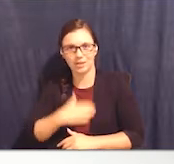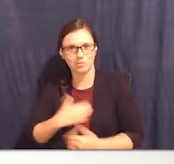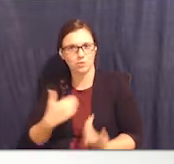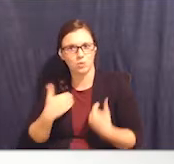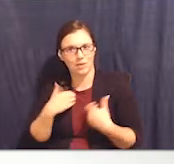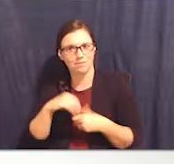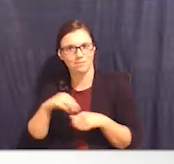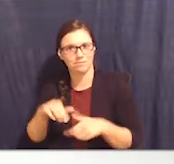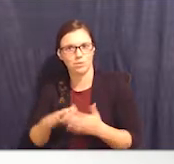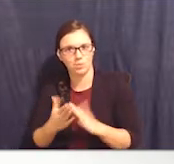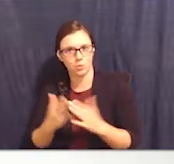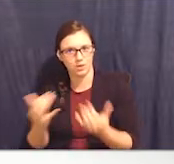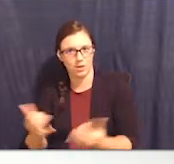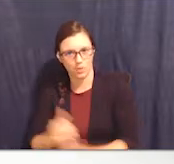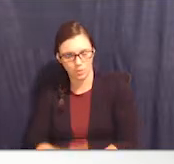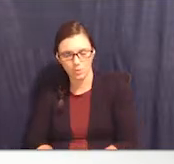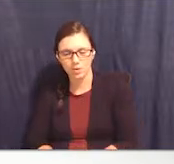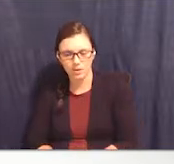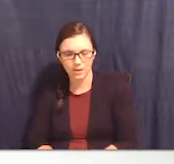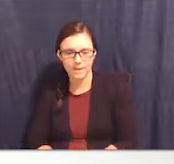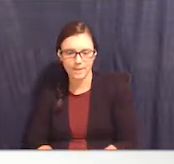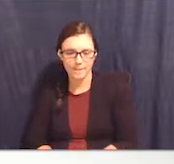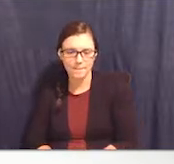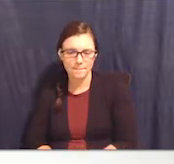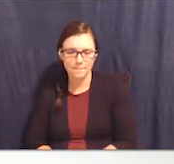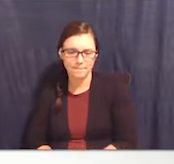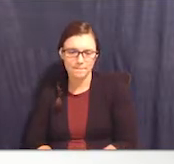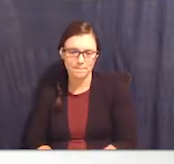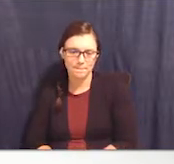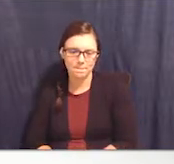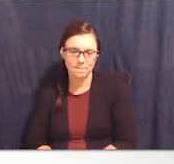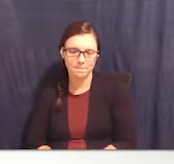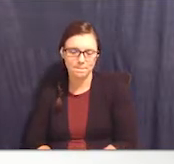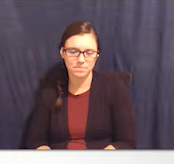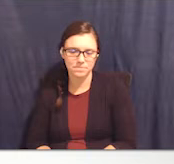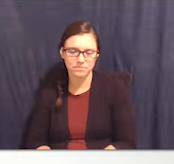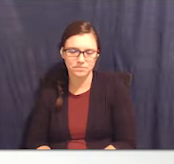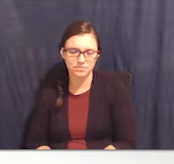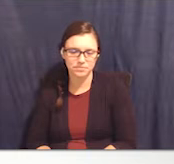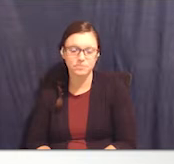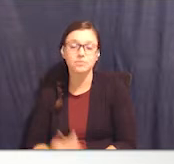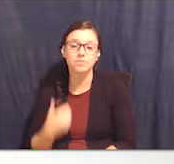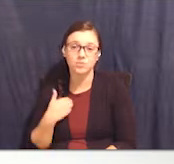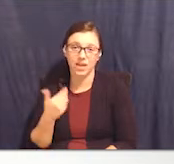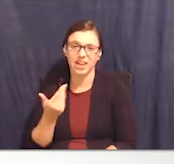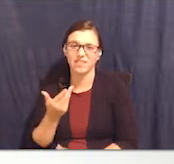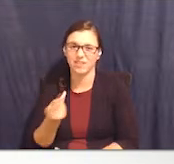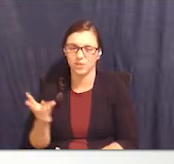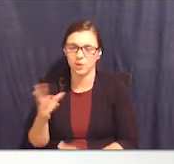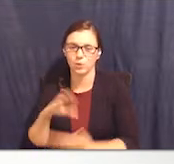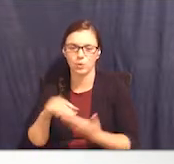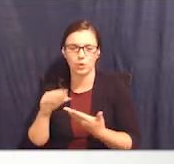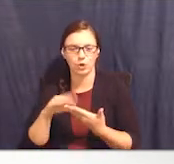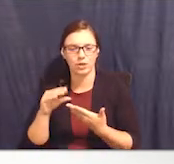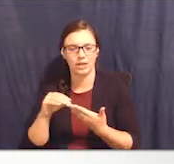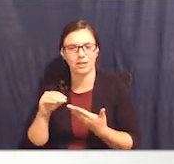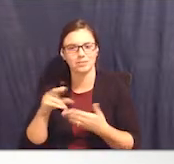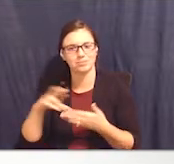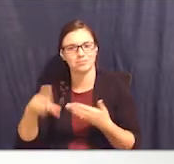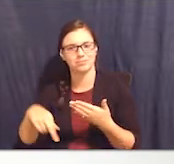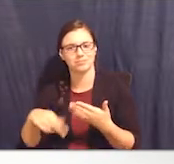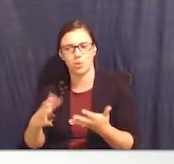to be graded, blah, blah, blah. No, we don't do that. We just want them to approach it and have the students have awareness and begin